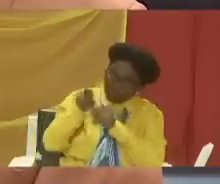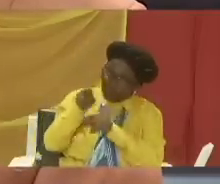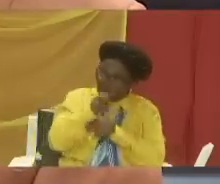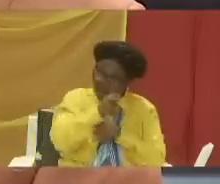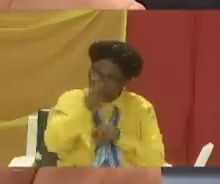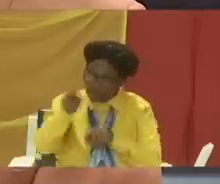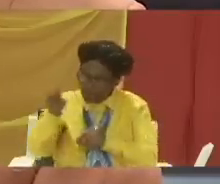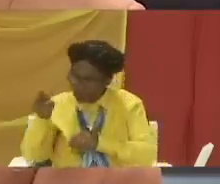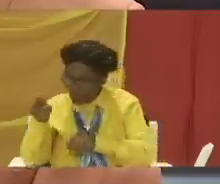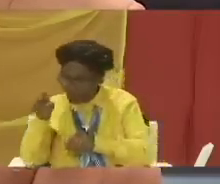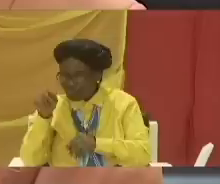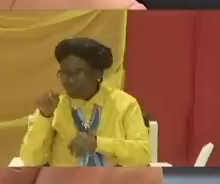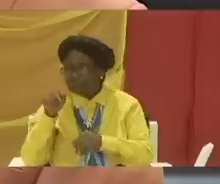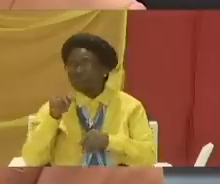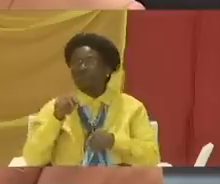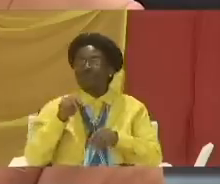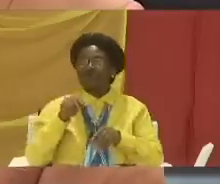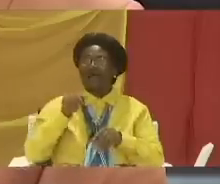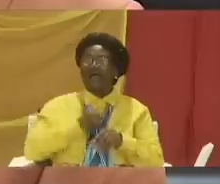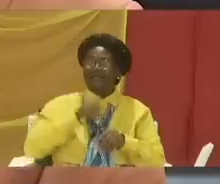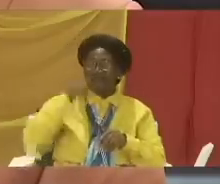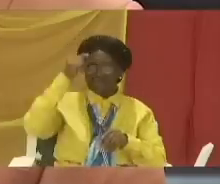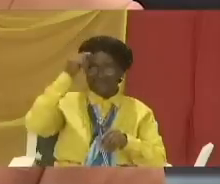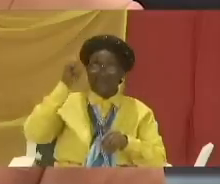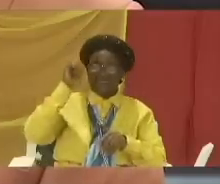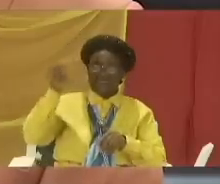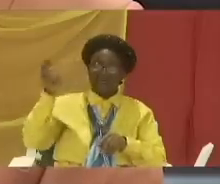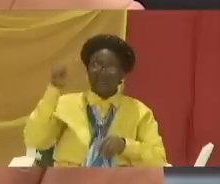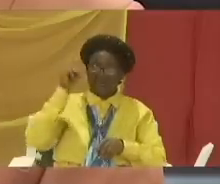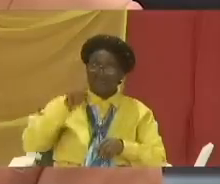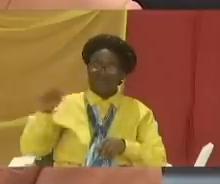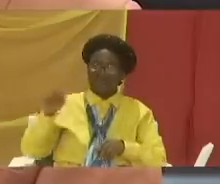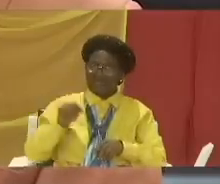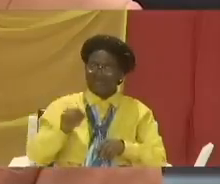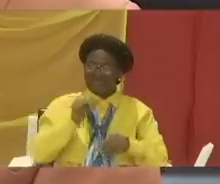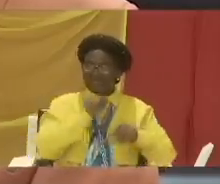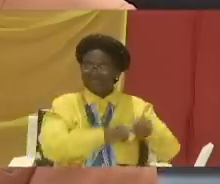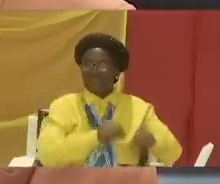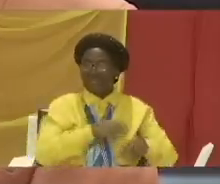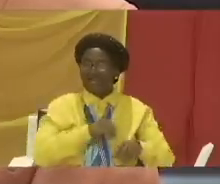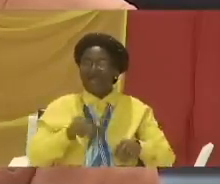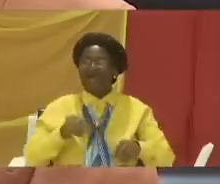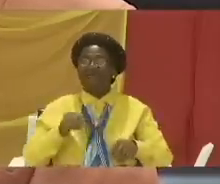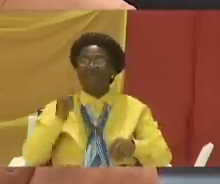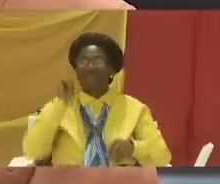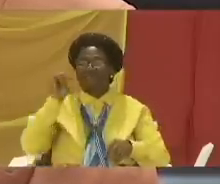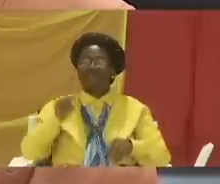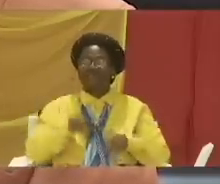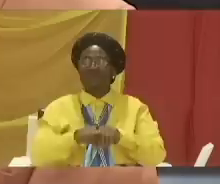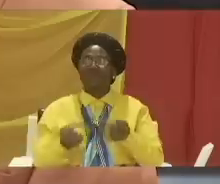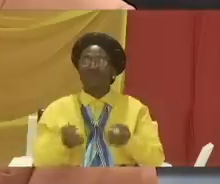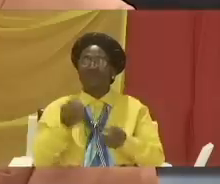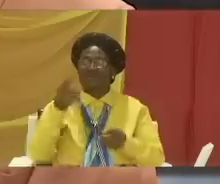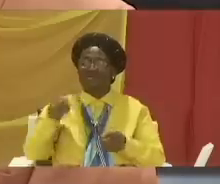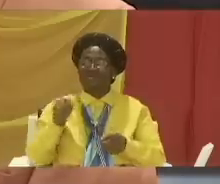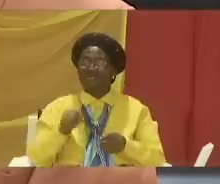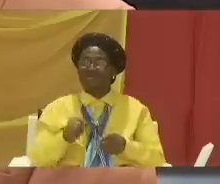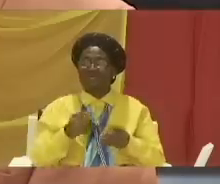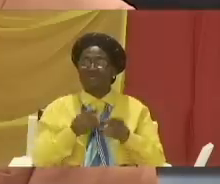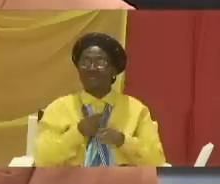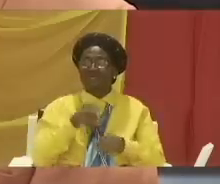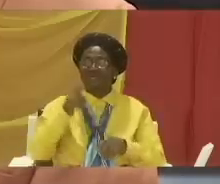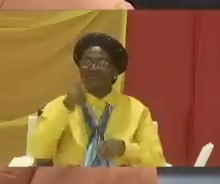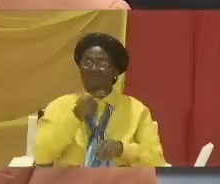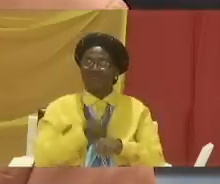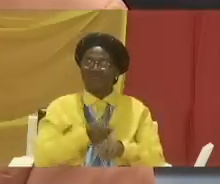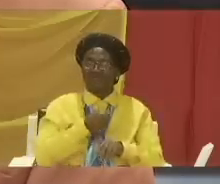soldier. Suffered a bullet wound that broke the bones of his leg. And they had fixed a